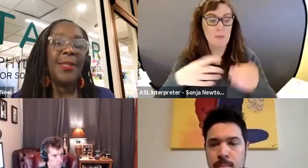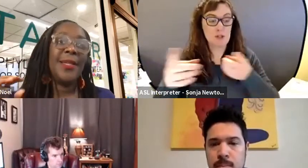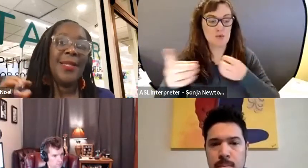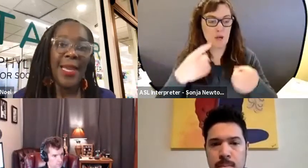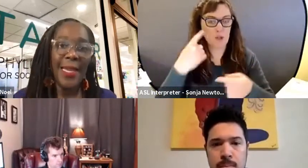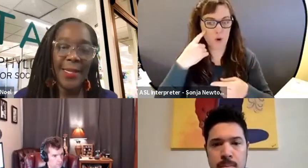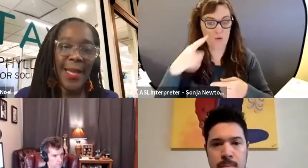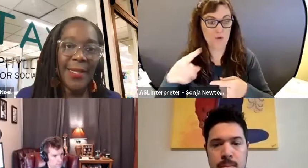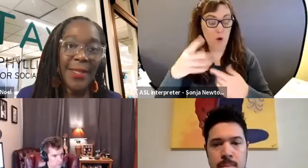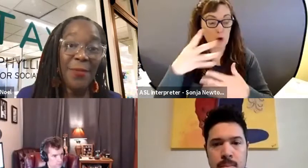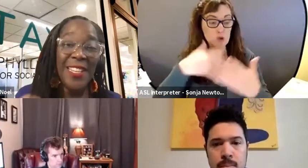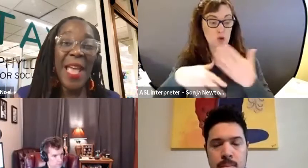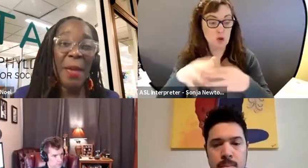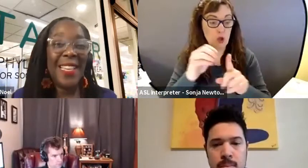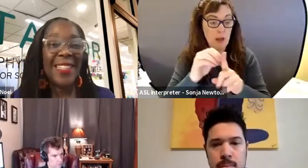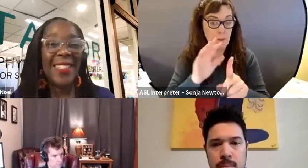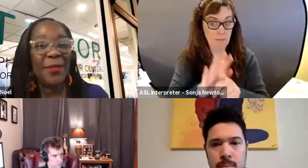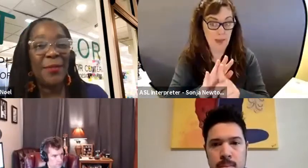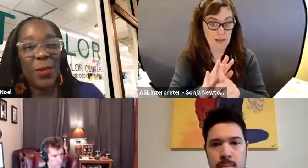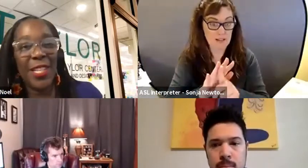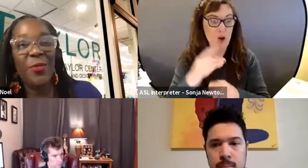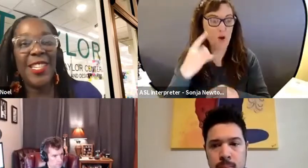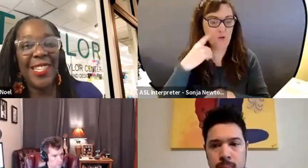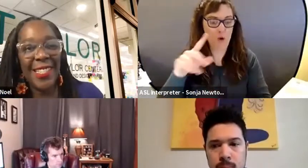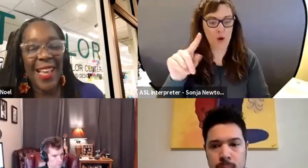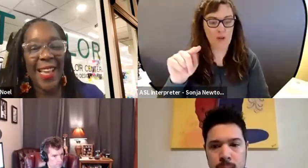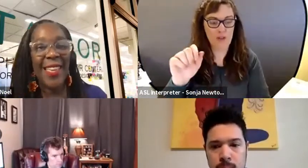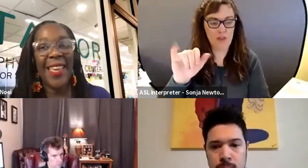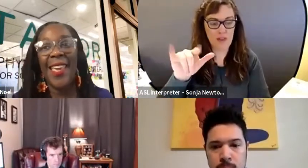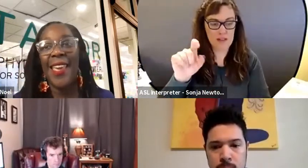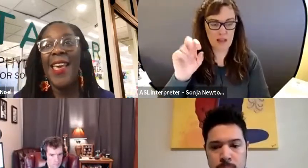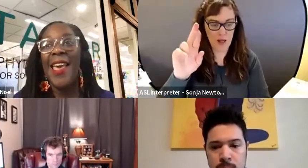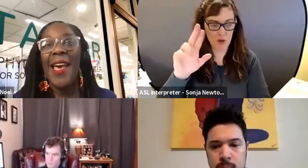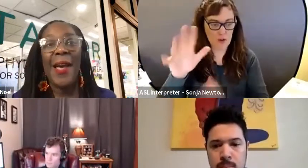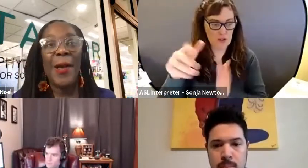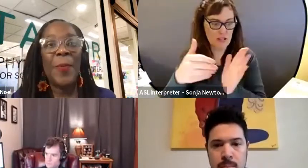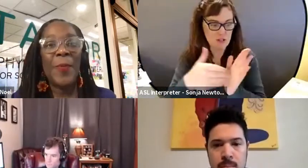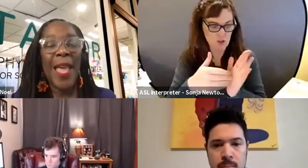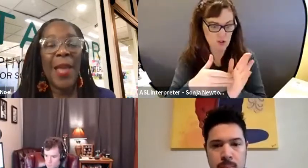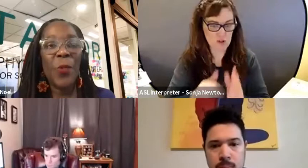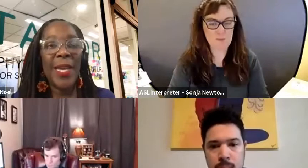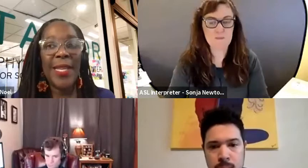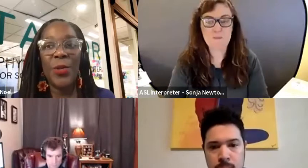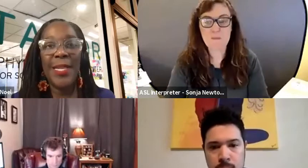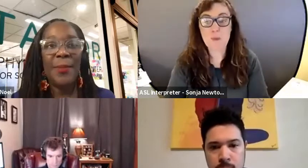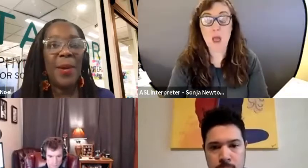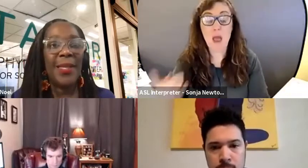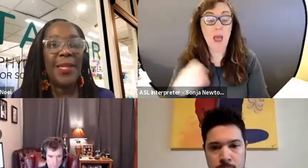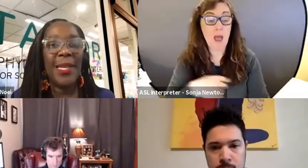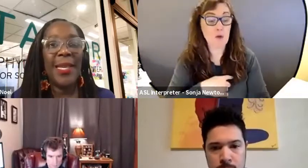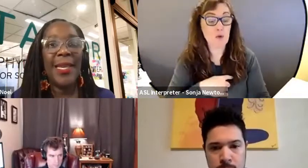at the Taylor Center, the Phyllis M. Taylor Center for Social Innovation and Design Thinking. And we do